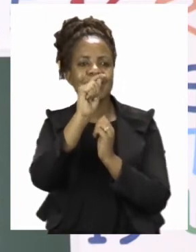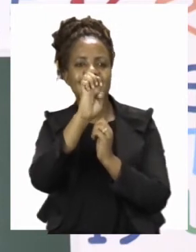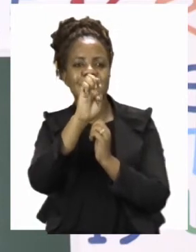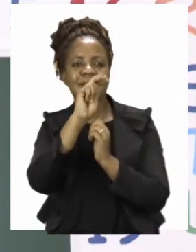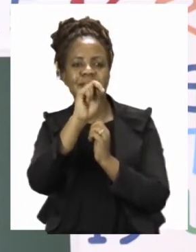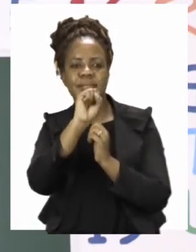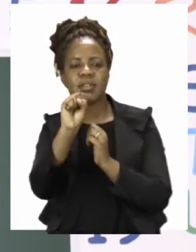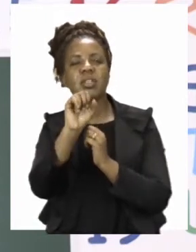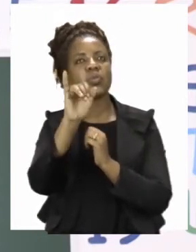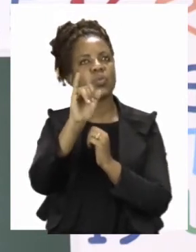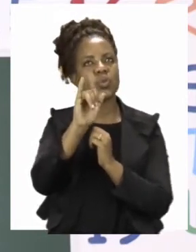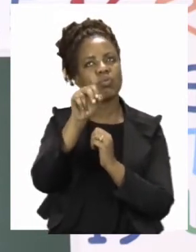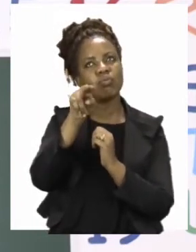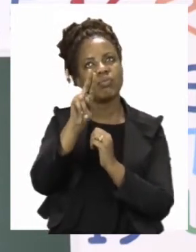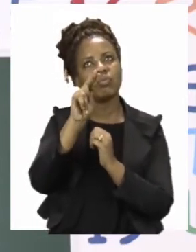numbers.